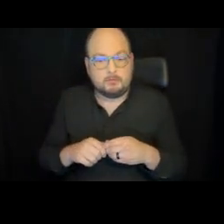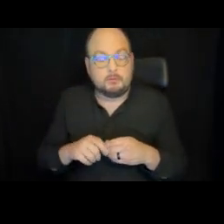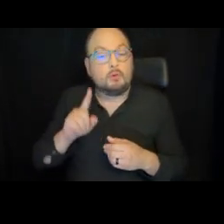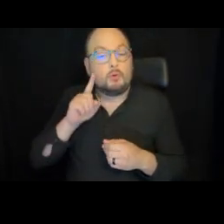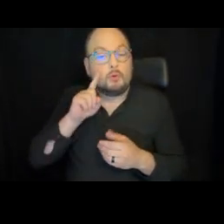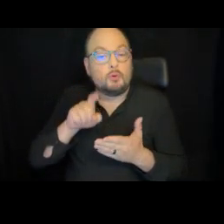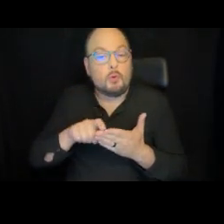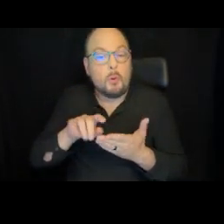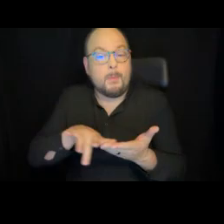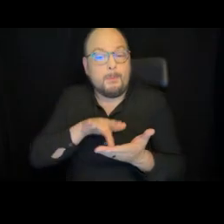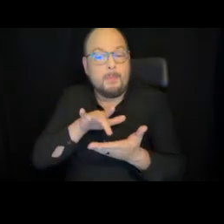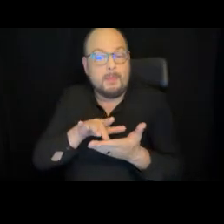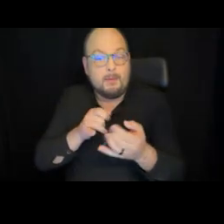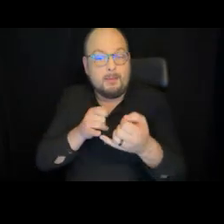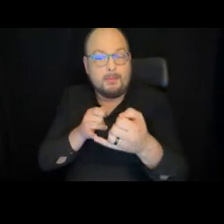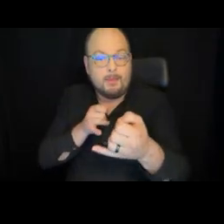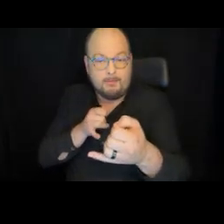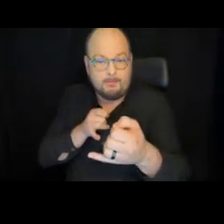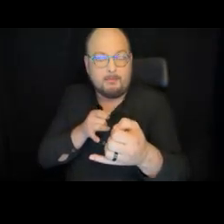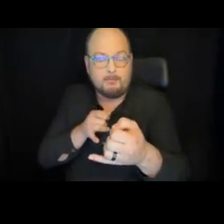floor space.